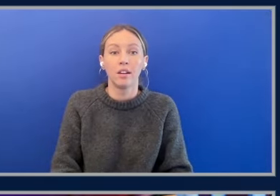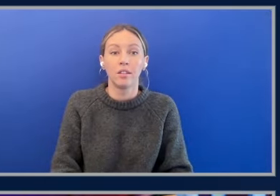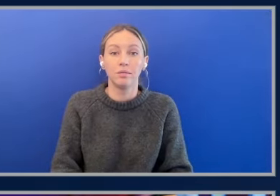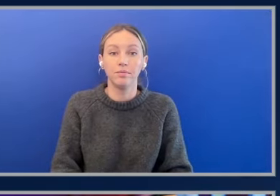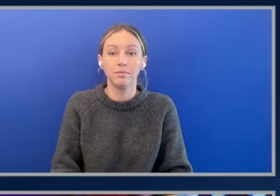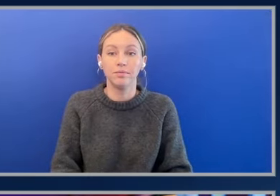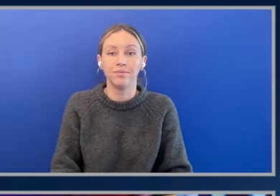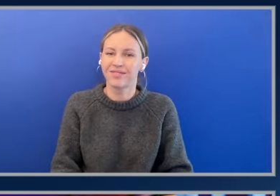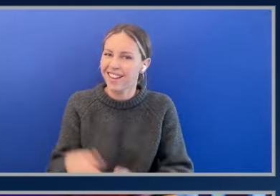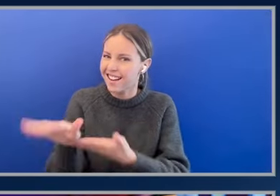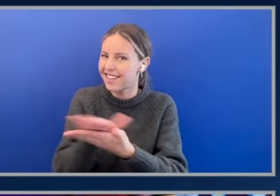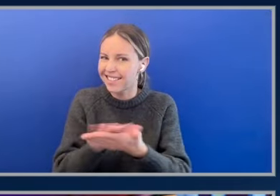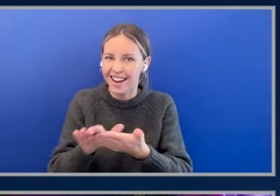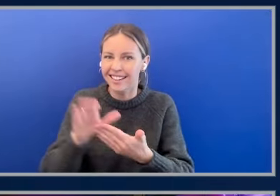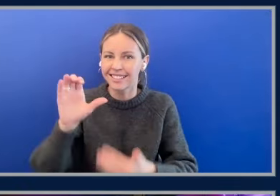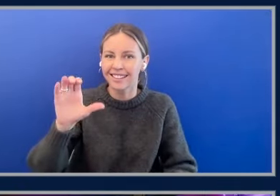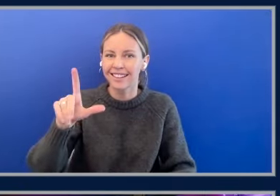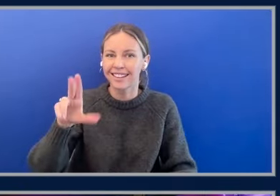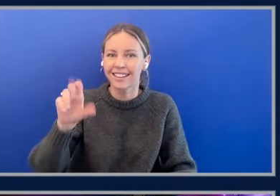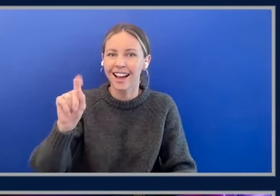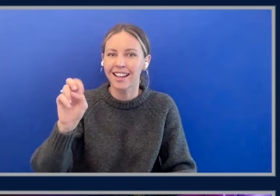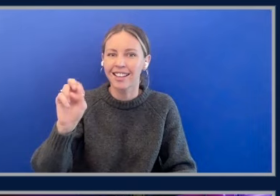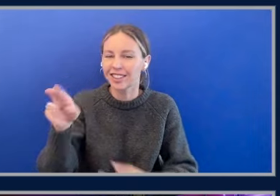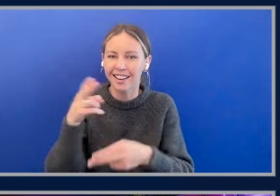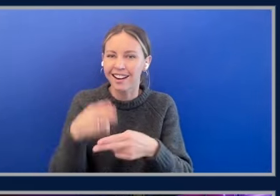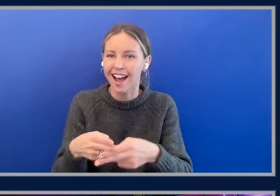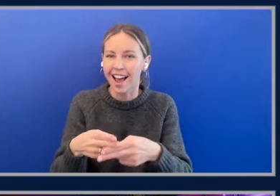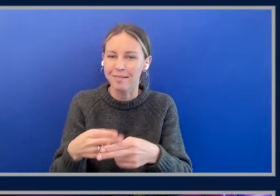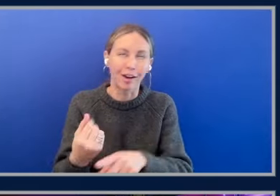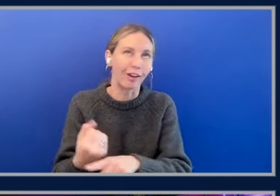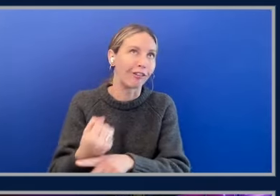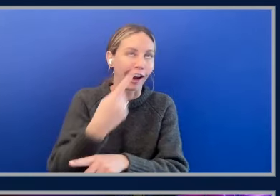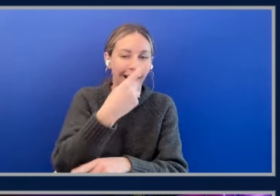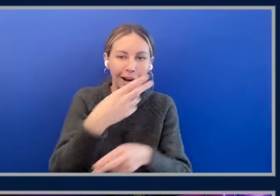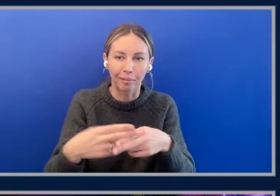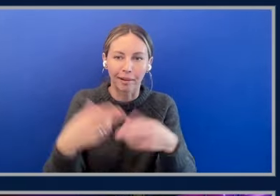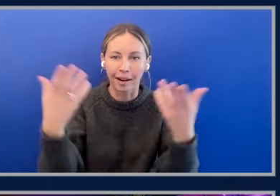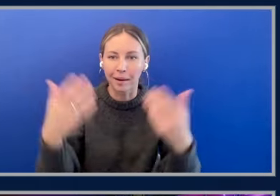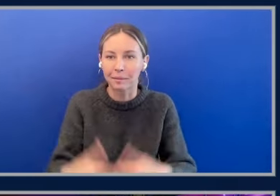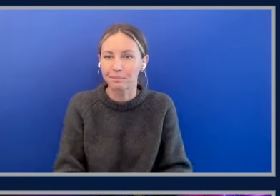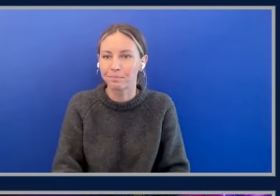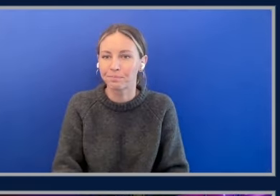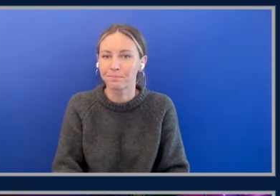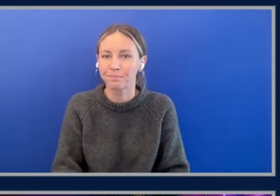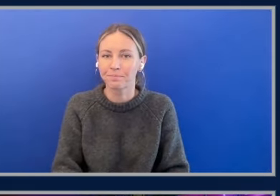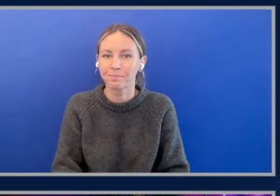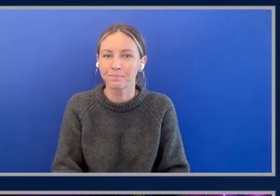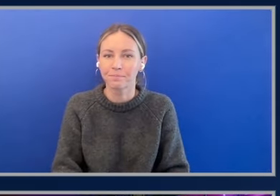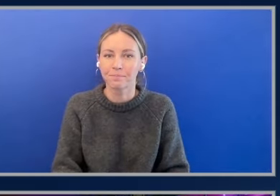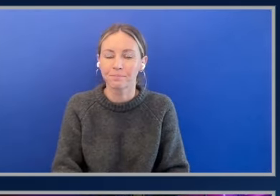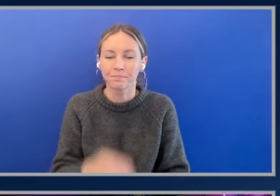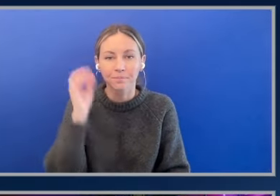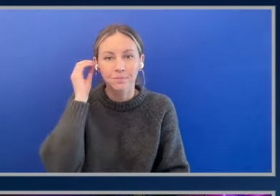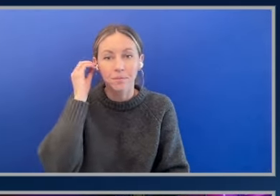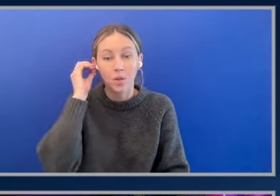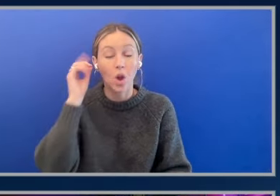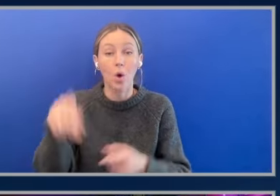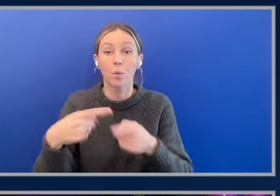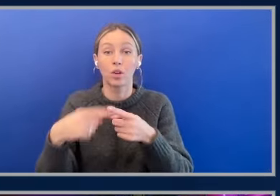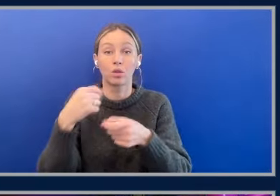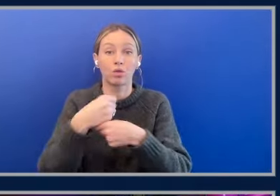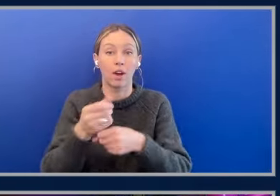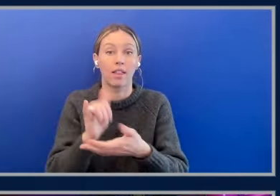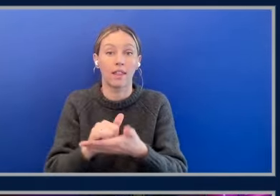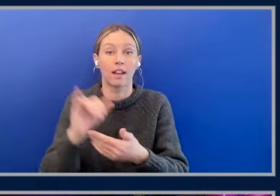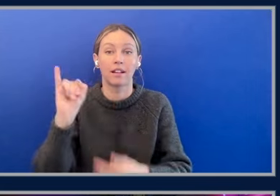nice cluster name. Yeah, just random cluster name. And then when you create the instance group, as I was